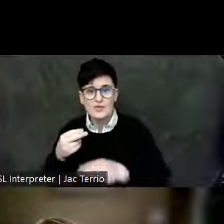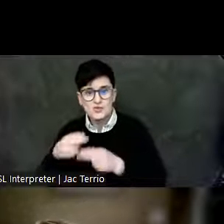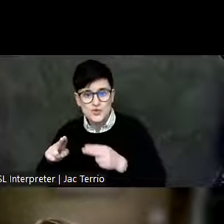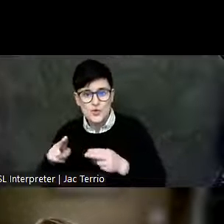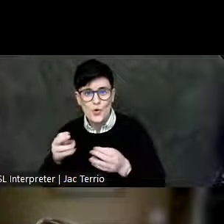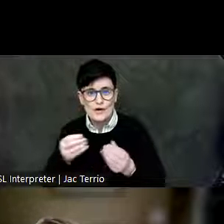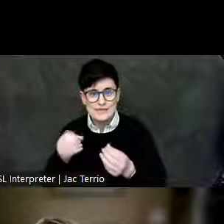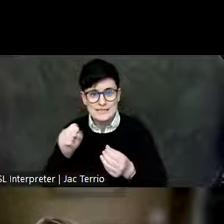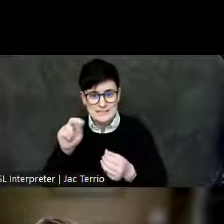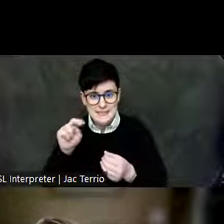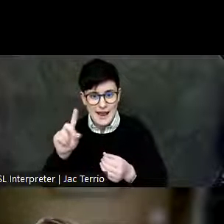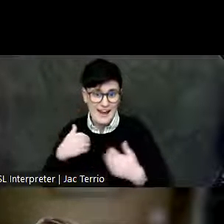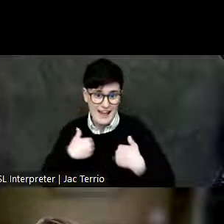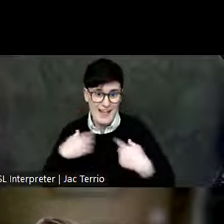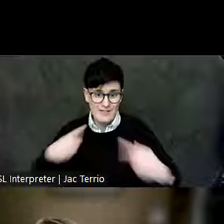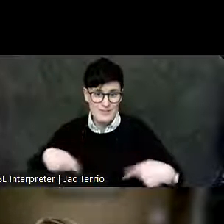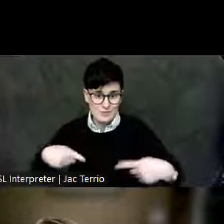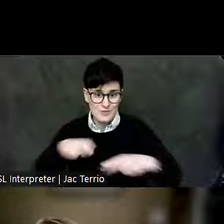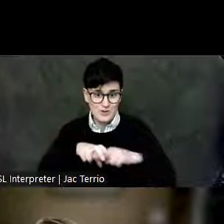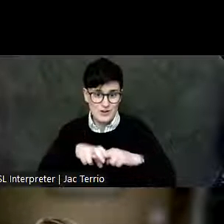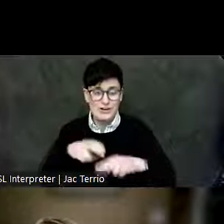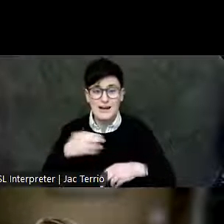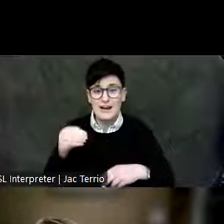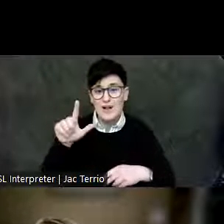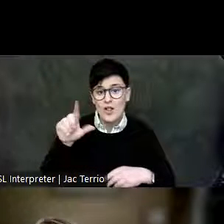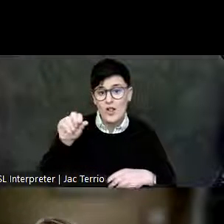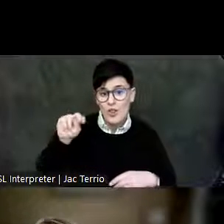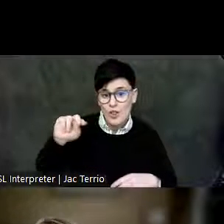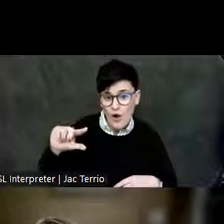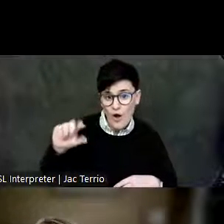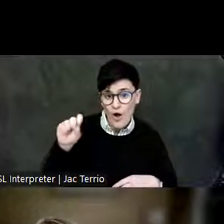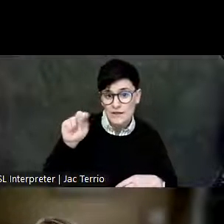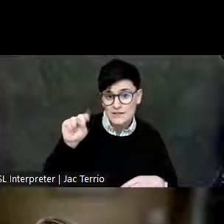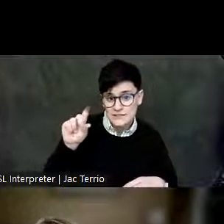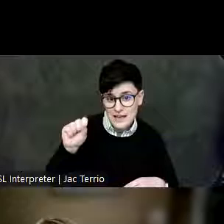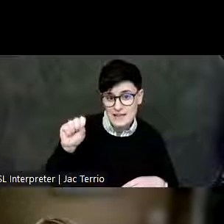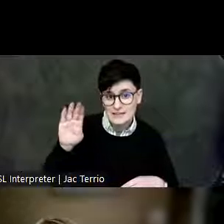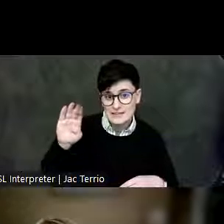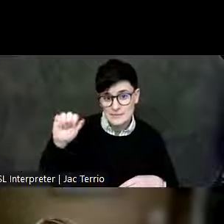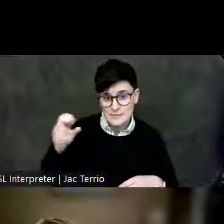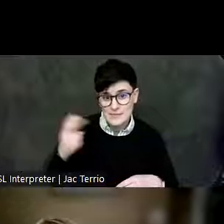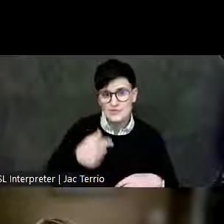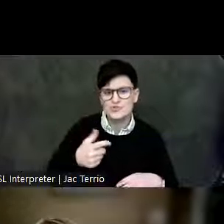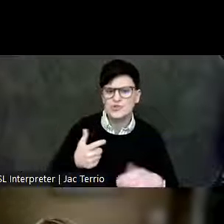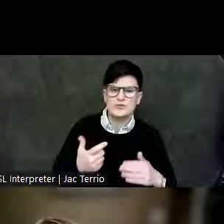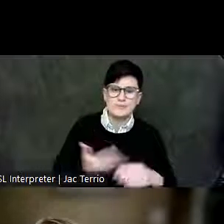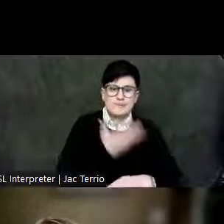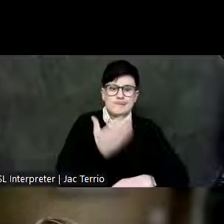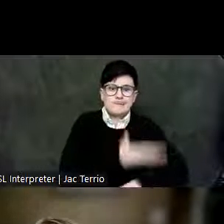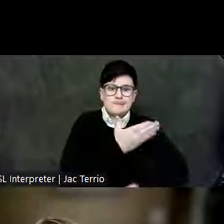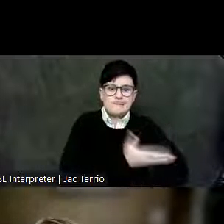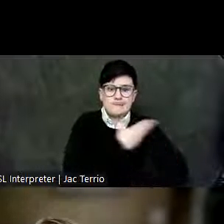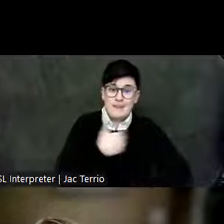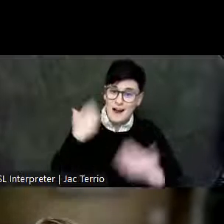wheelchairs, and Long Sands Beach actually has been completely remodeled. Well, I don't know now. They had a storm,